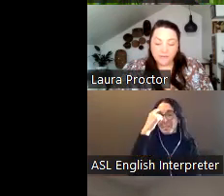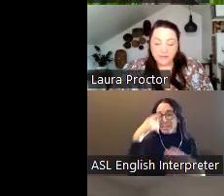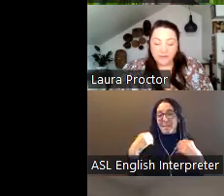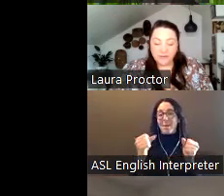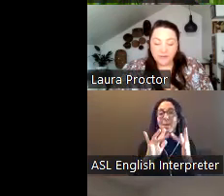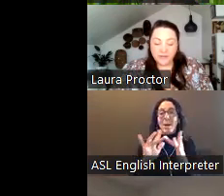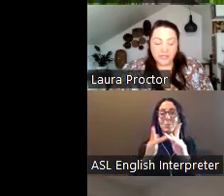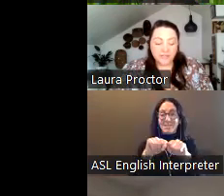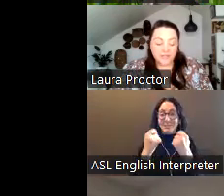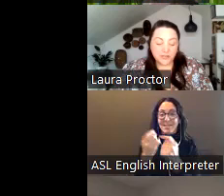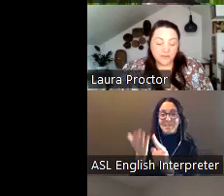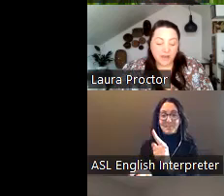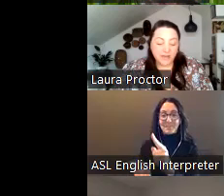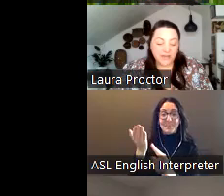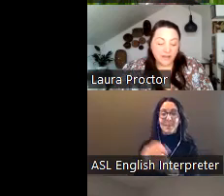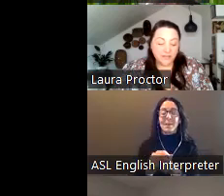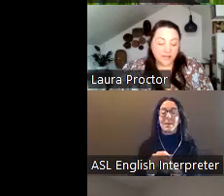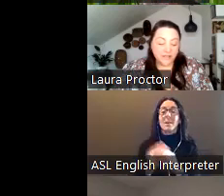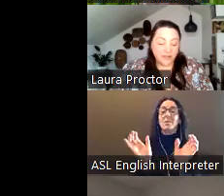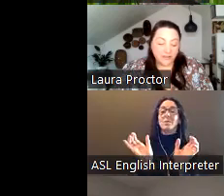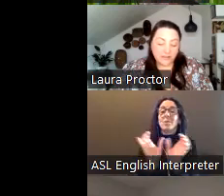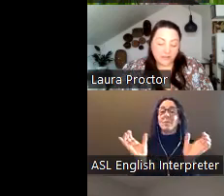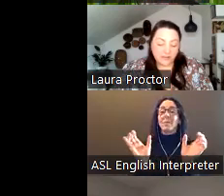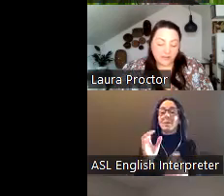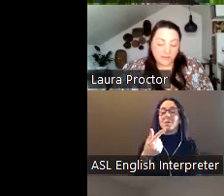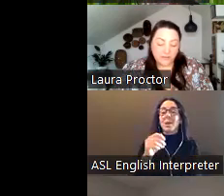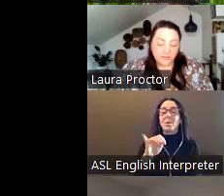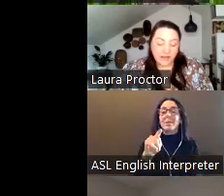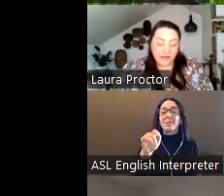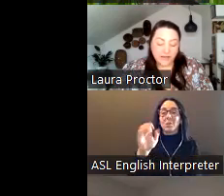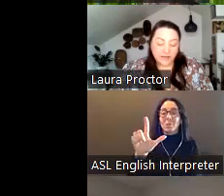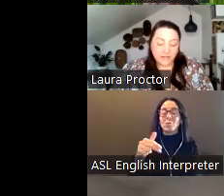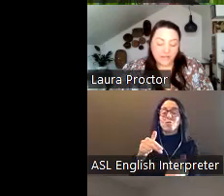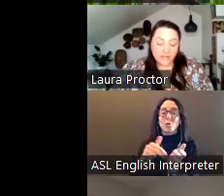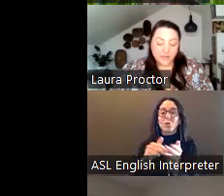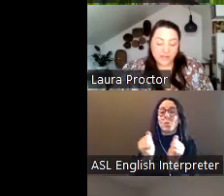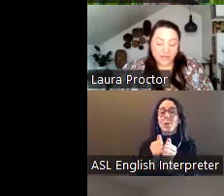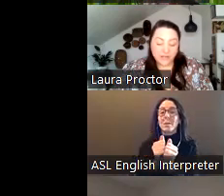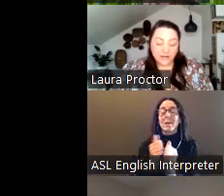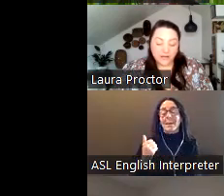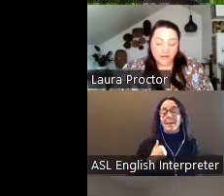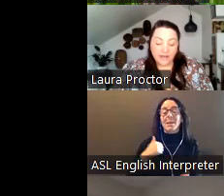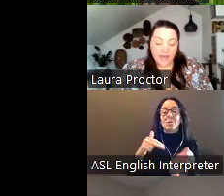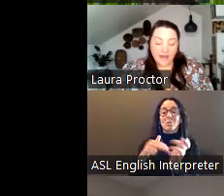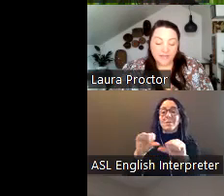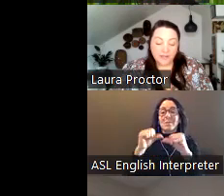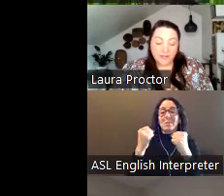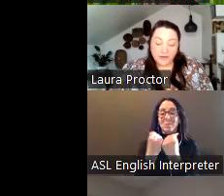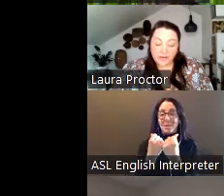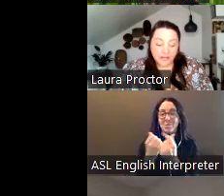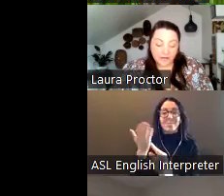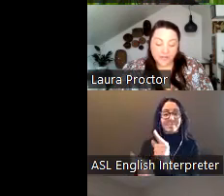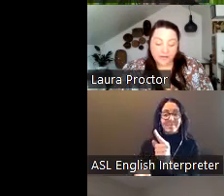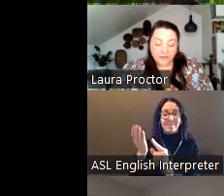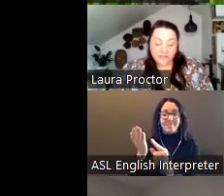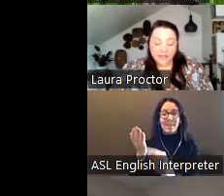Team. She is a certified gerontological nurse with the Canadian Nurses Association and has